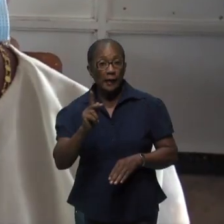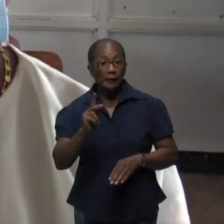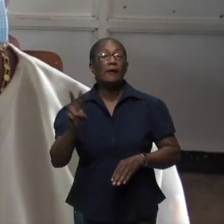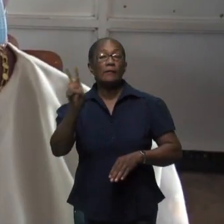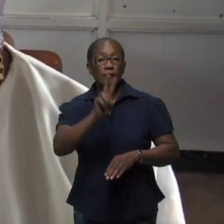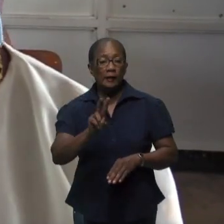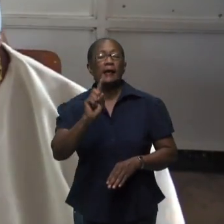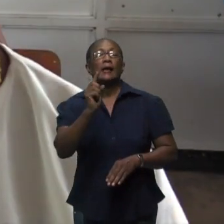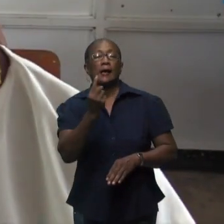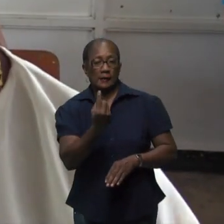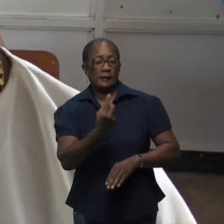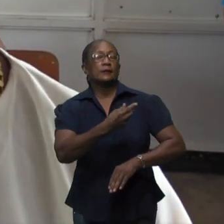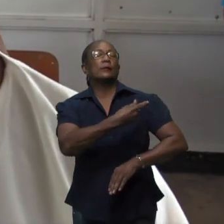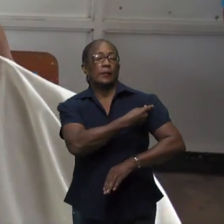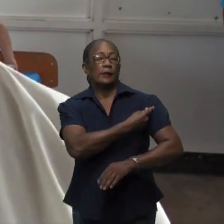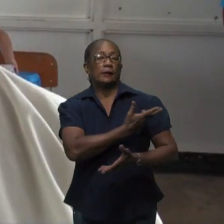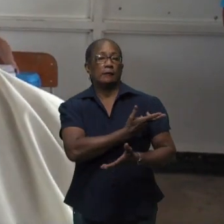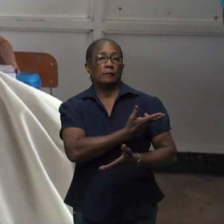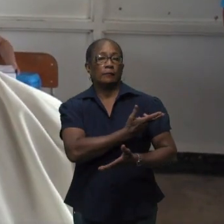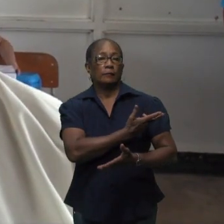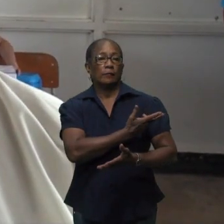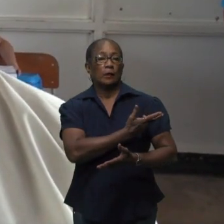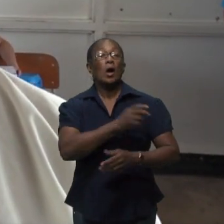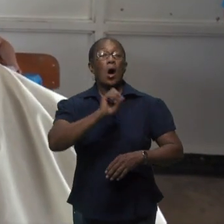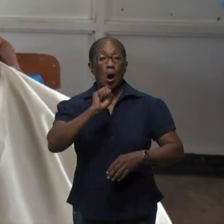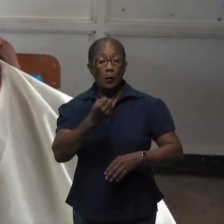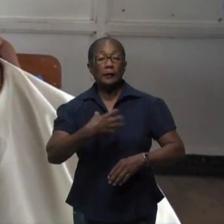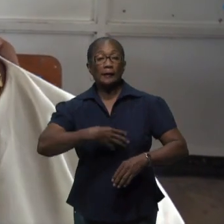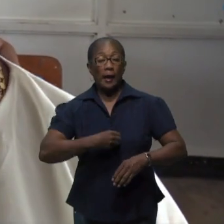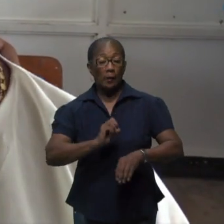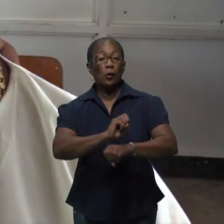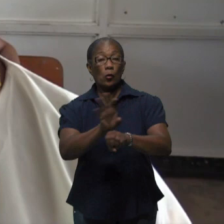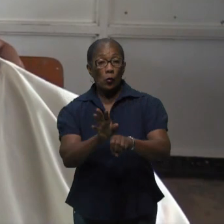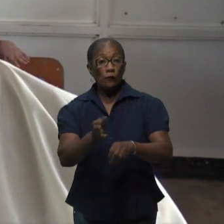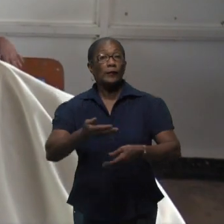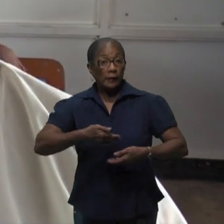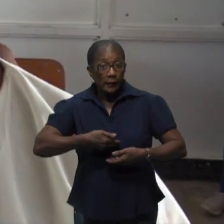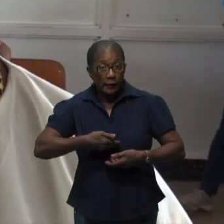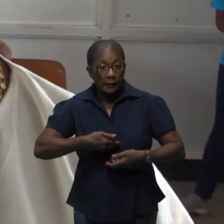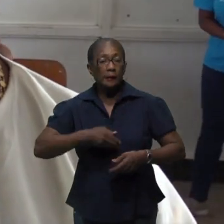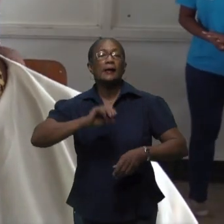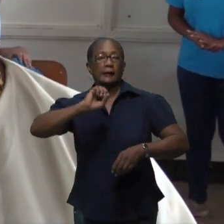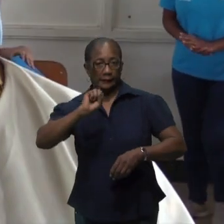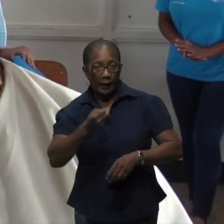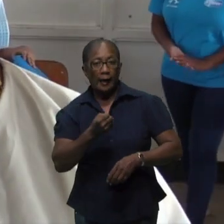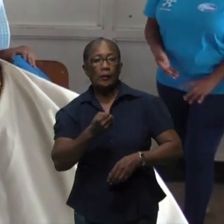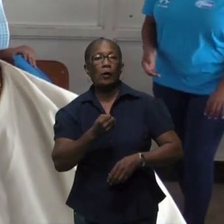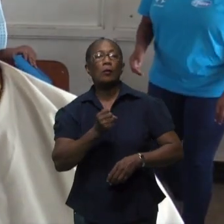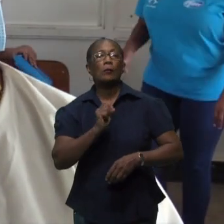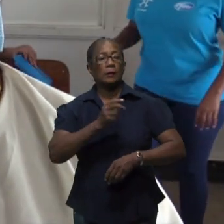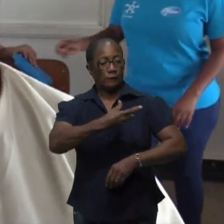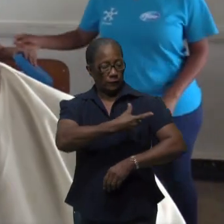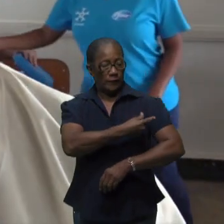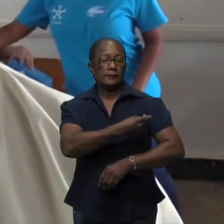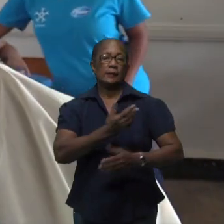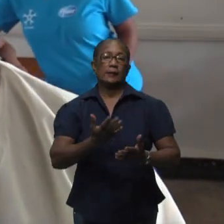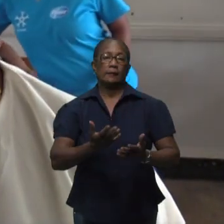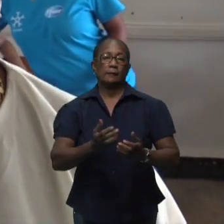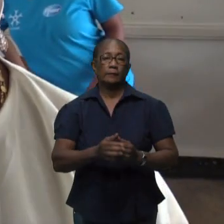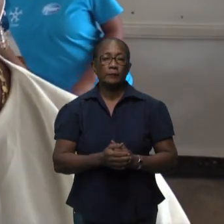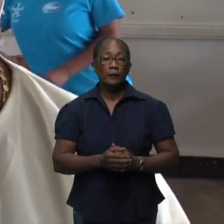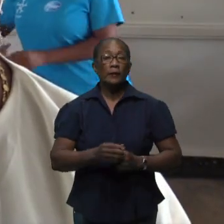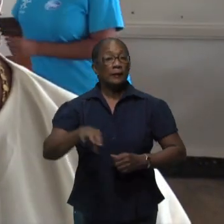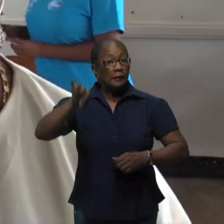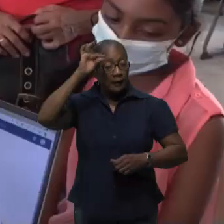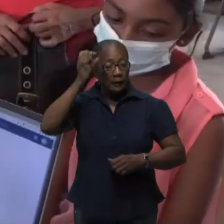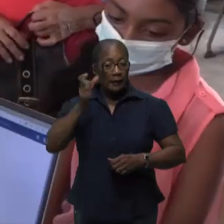of Education, Gracia Faliz Omskerk, took her first shot on Friday. Due to her own experience with